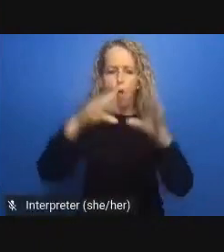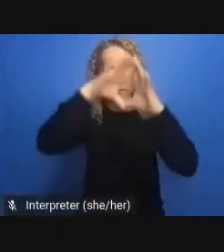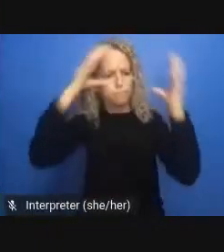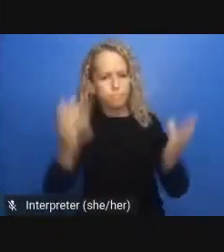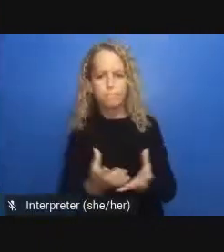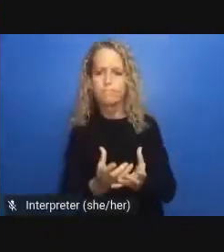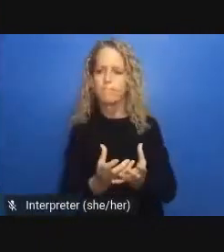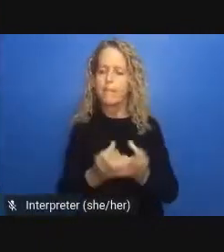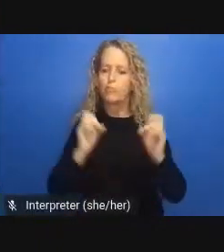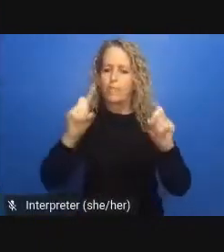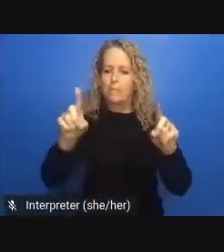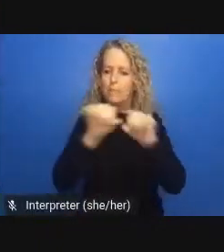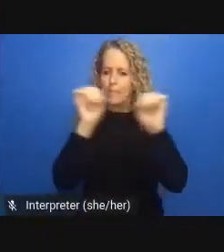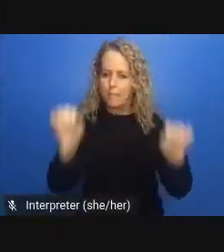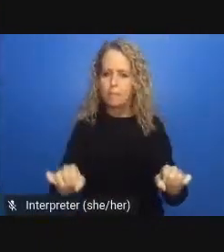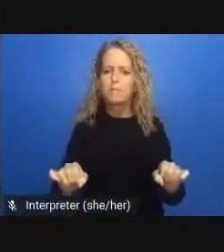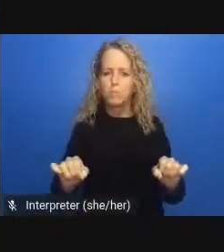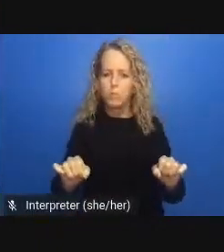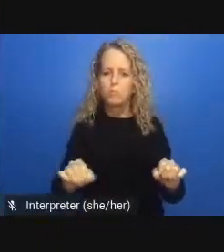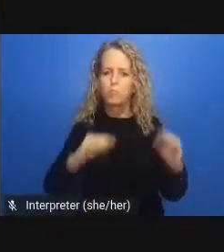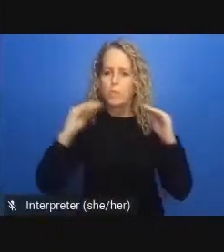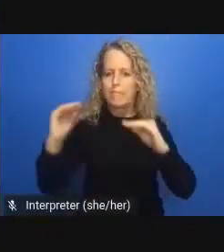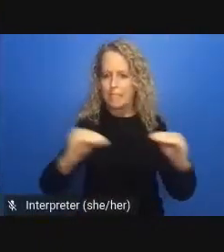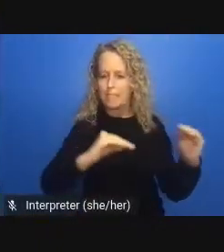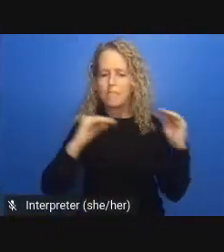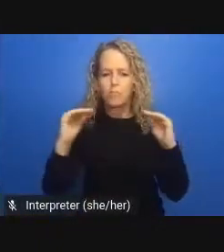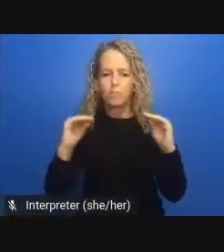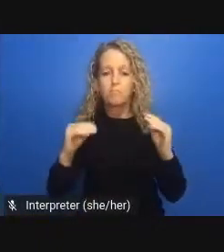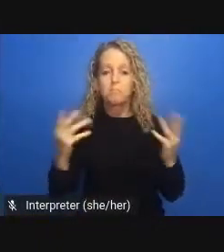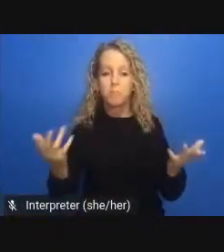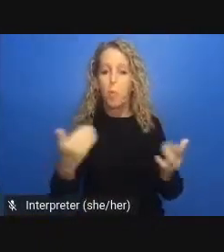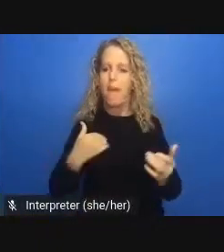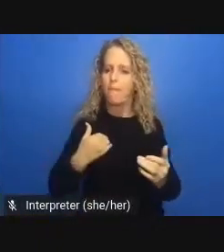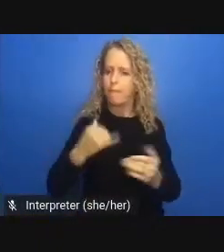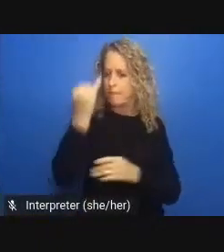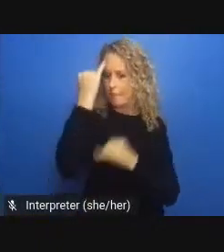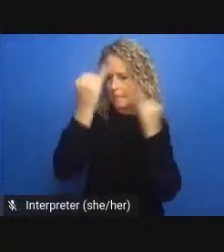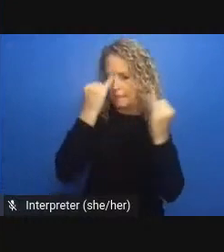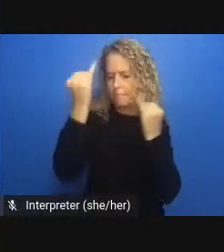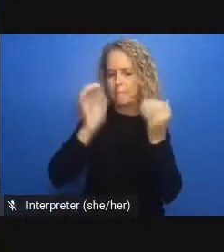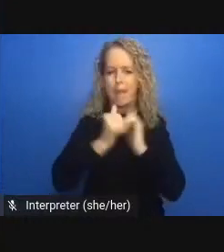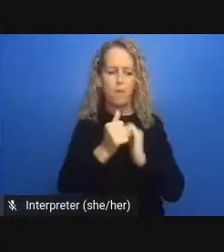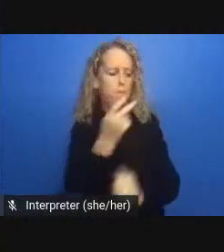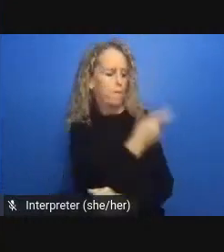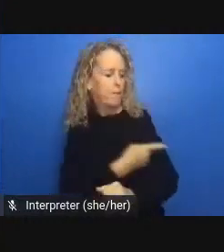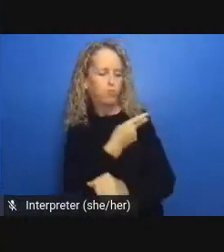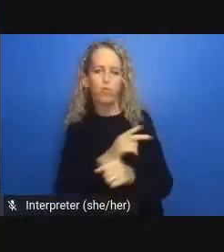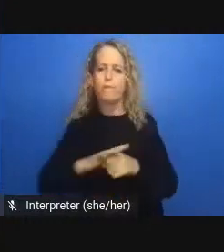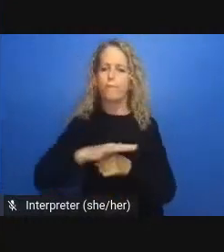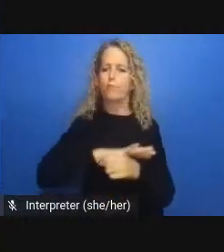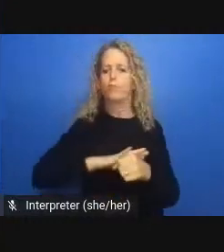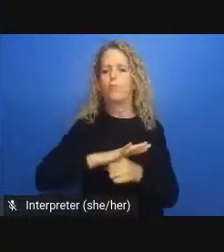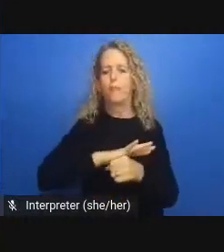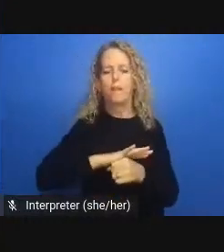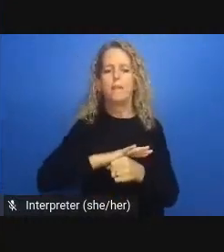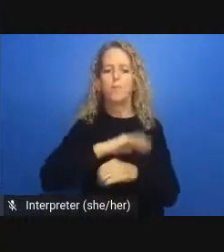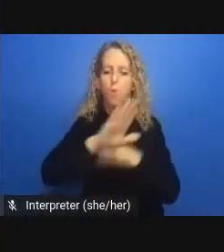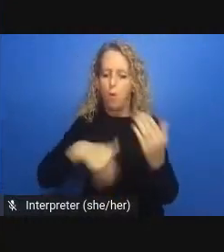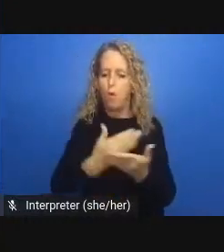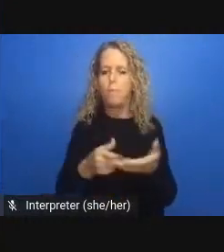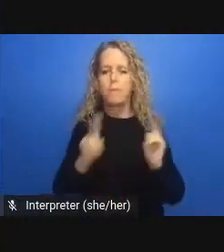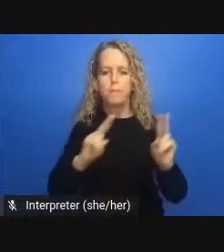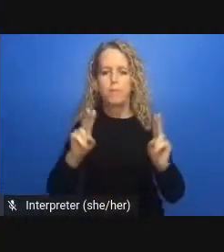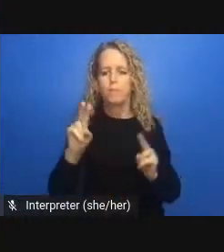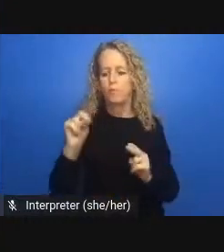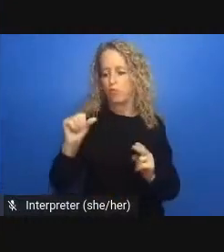actions that we need to take provincially and regionally in order to ensure that everyone has these opportunities to learn. So the